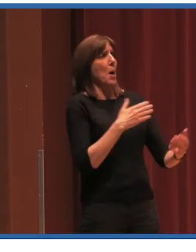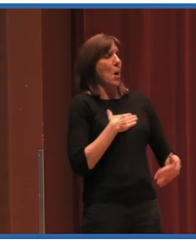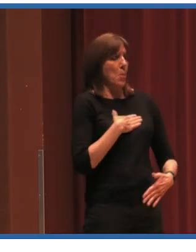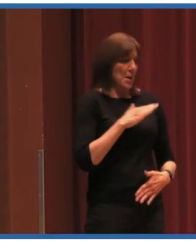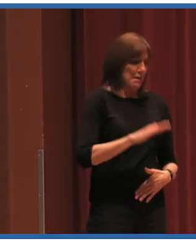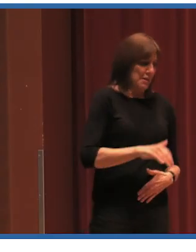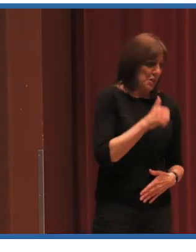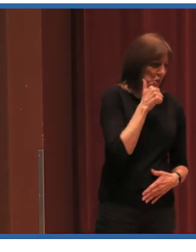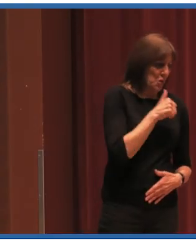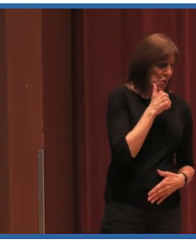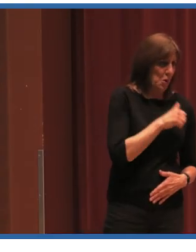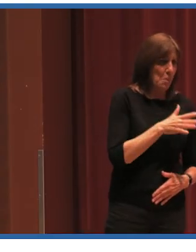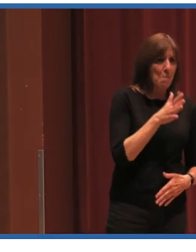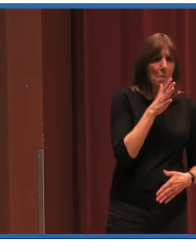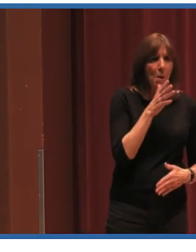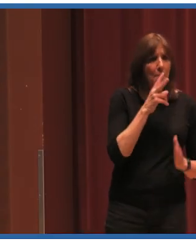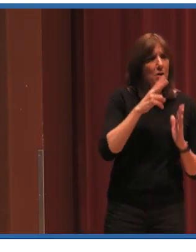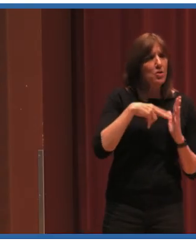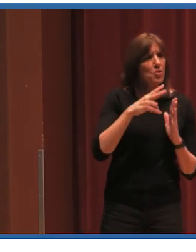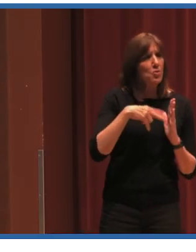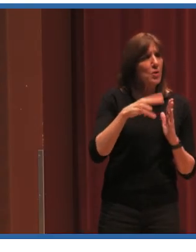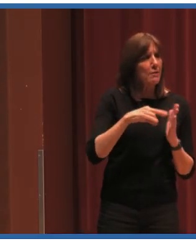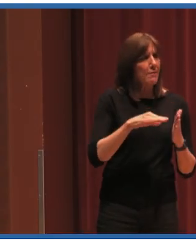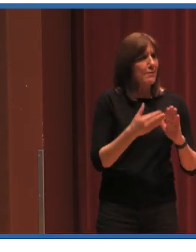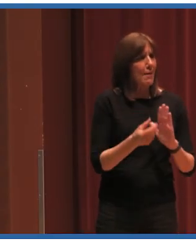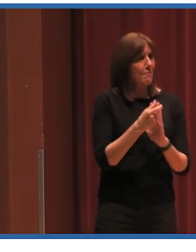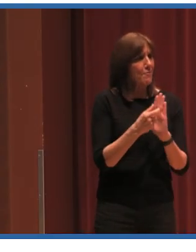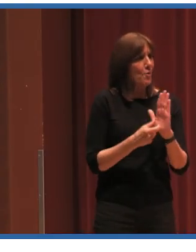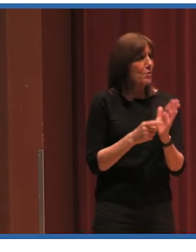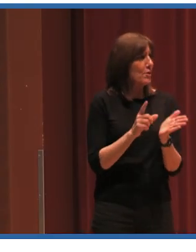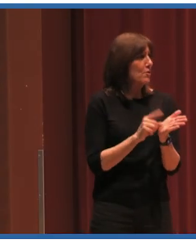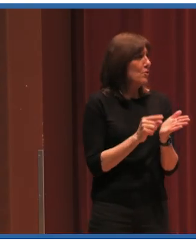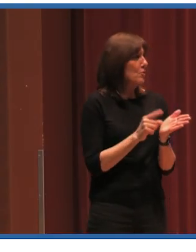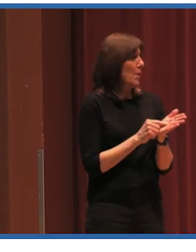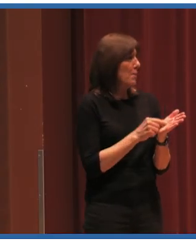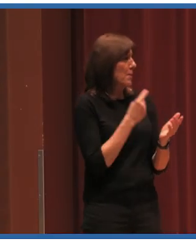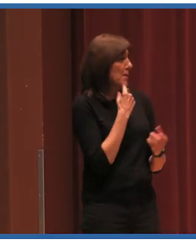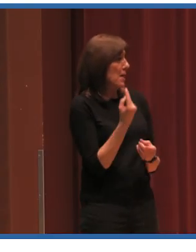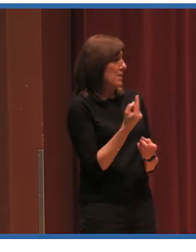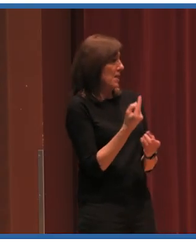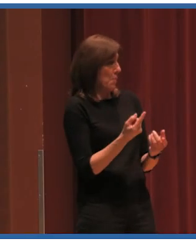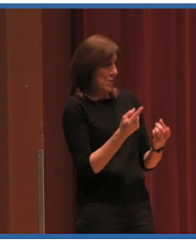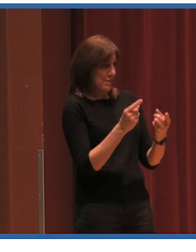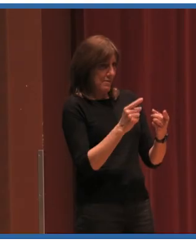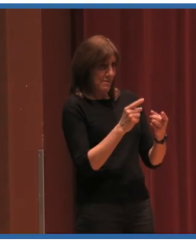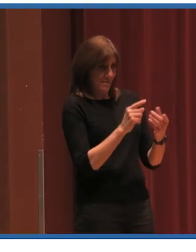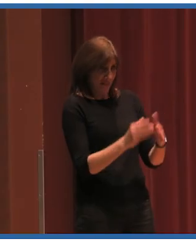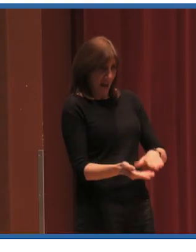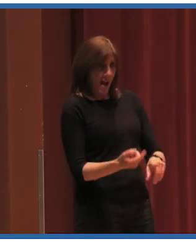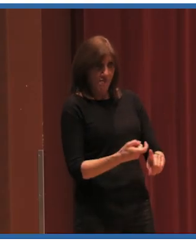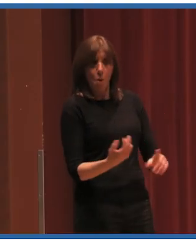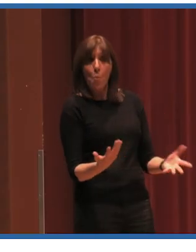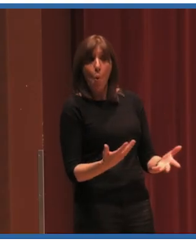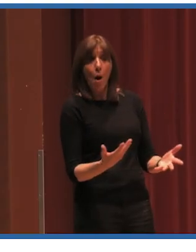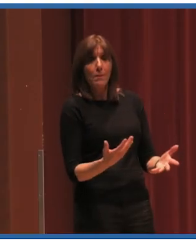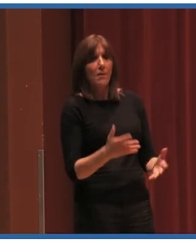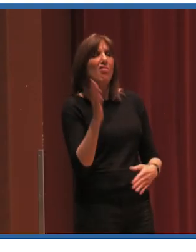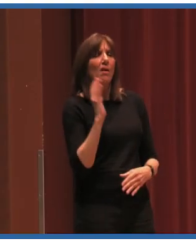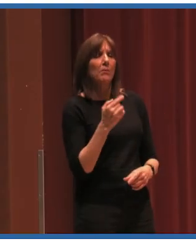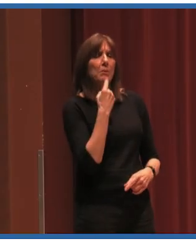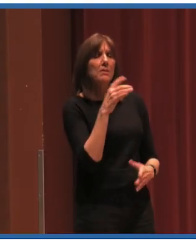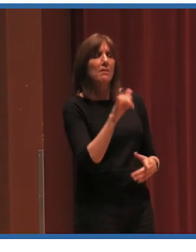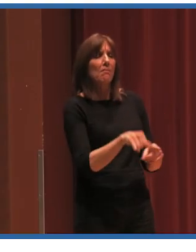read the obituaries, and at that time, it told what a person died from. And it was almost like an